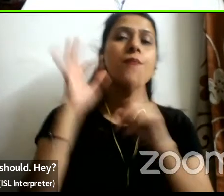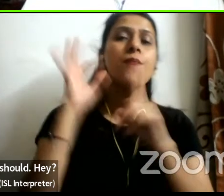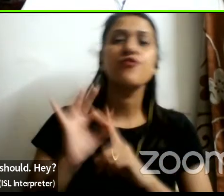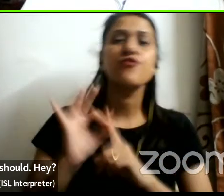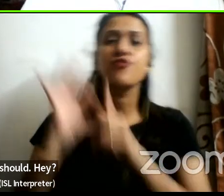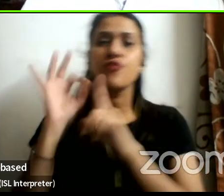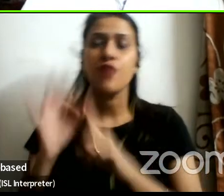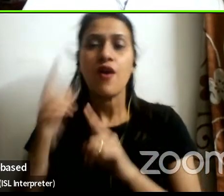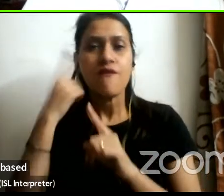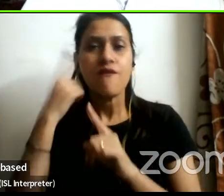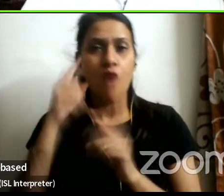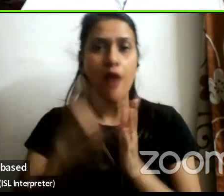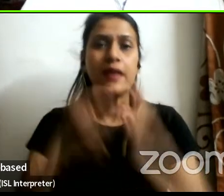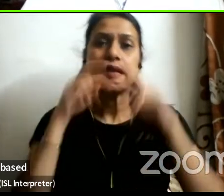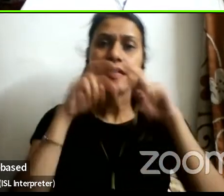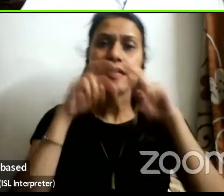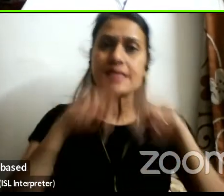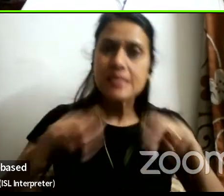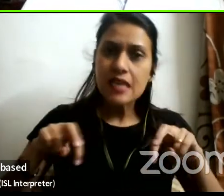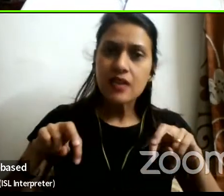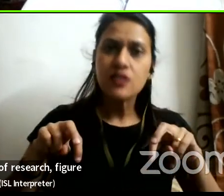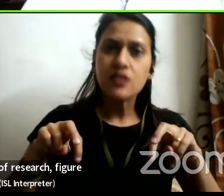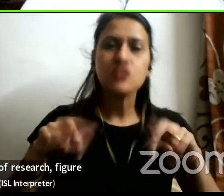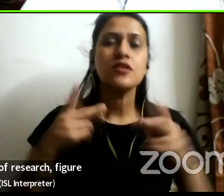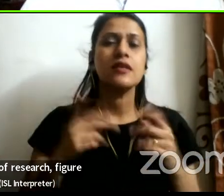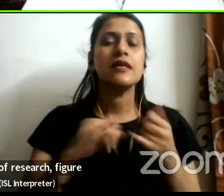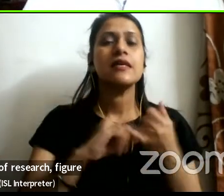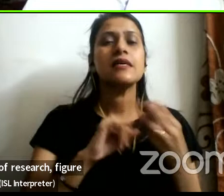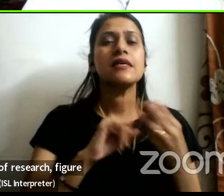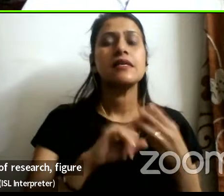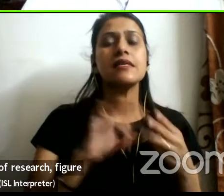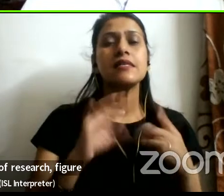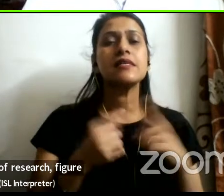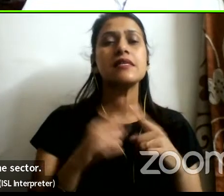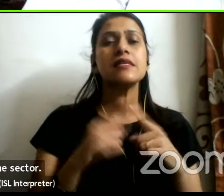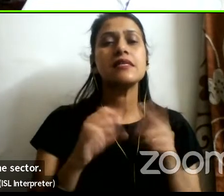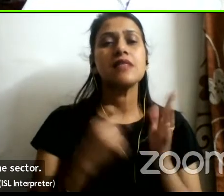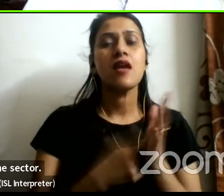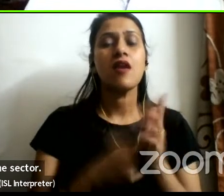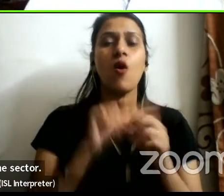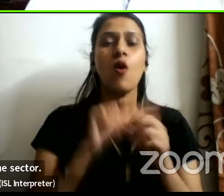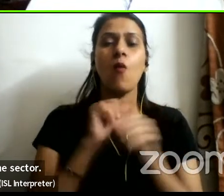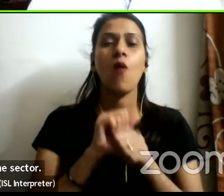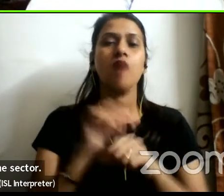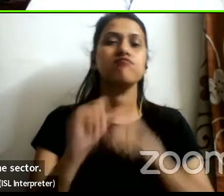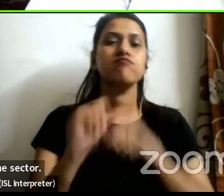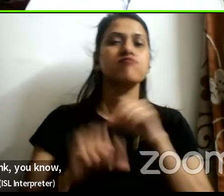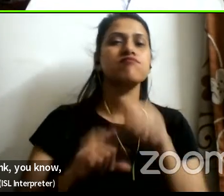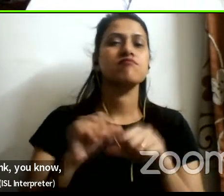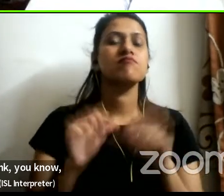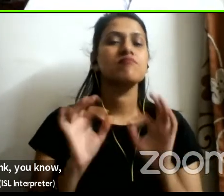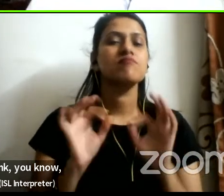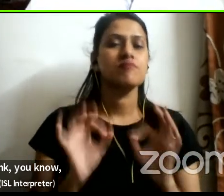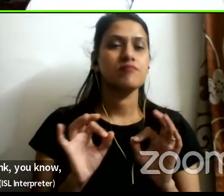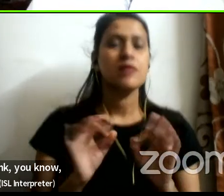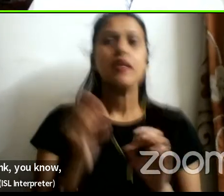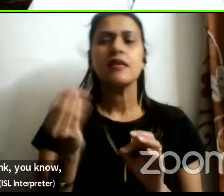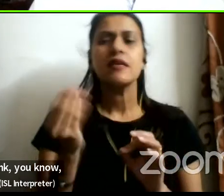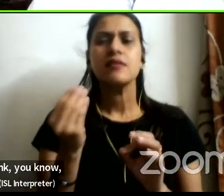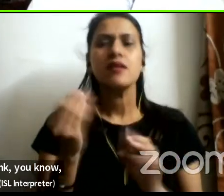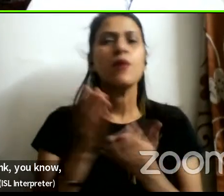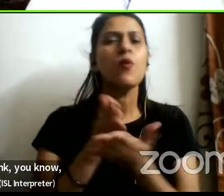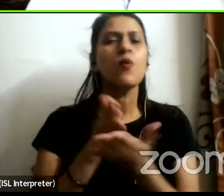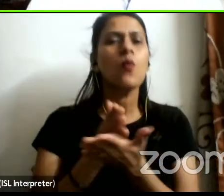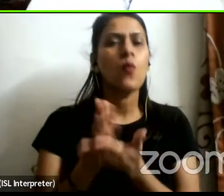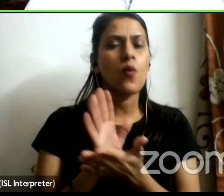research, figure out what is really going on in the sector. But it's a work in progress. And I think, to that extent, and to go